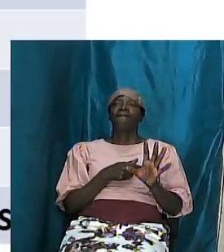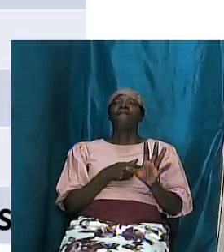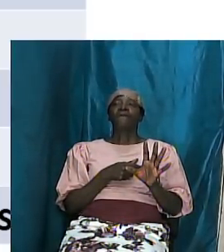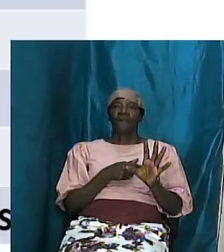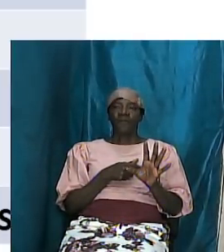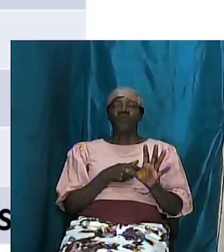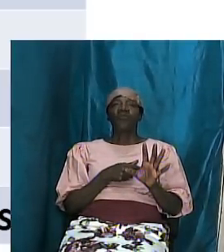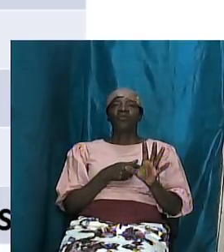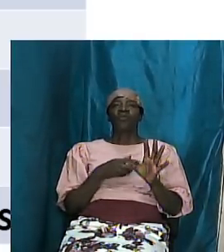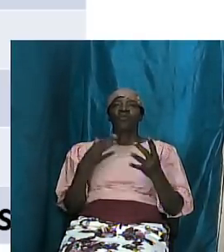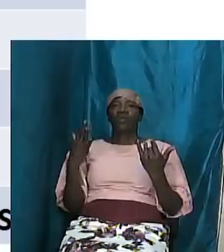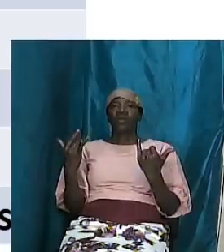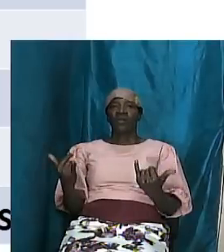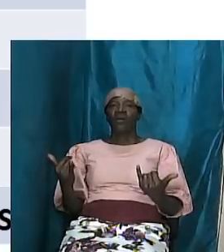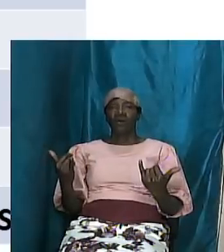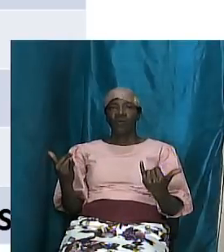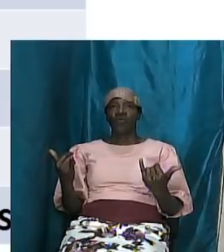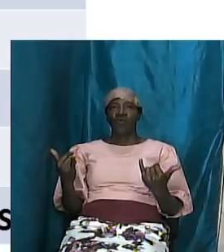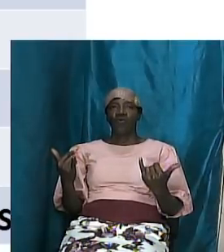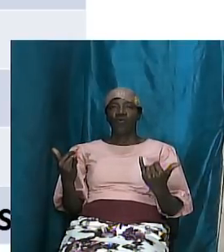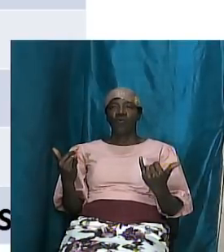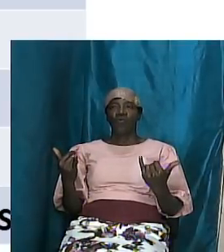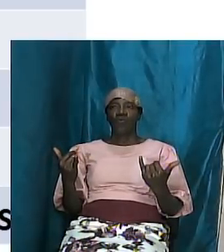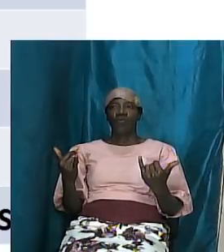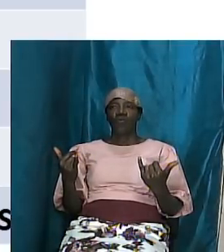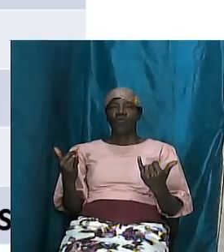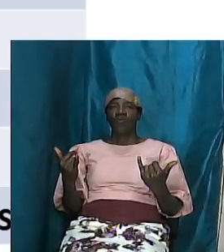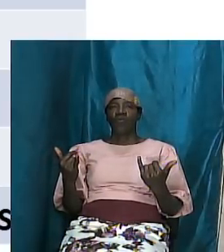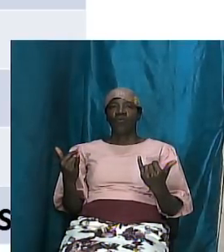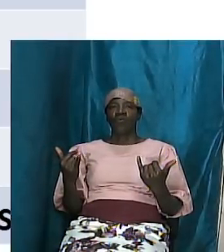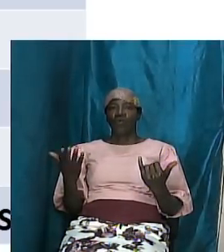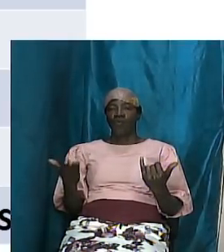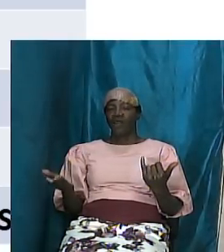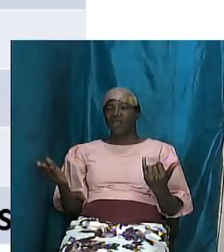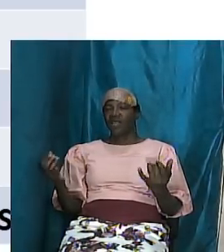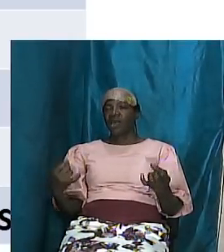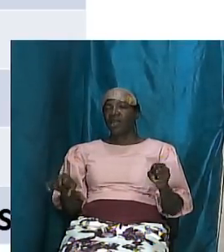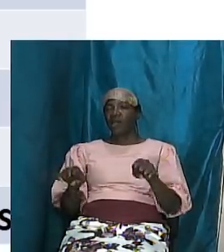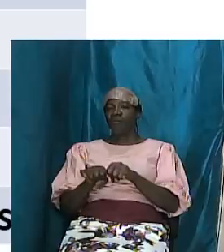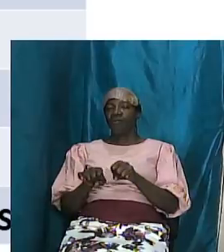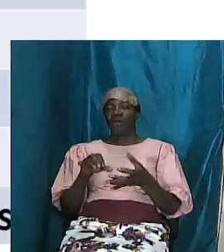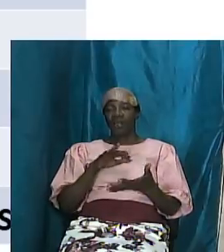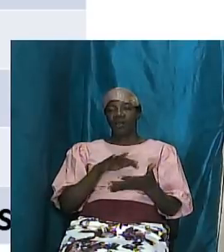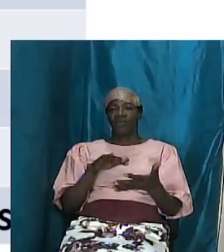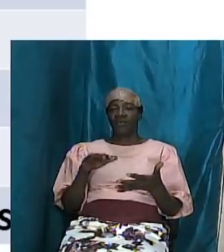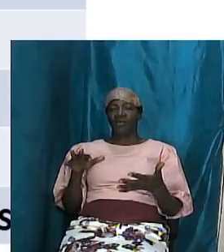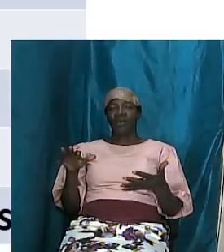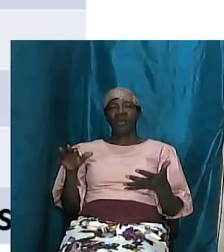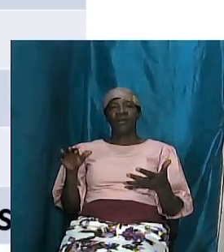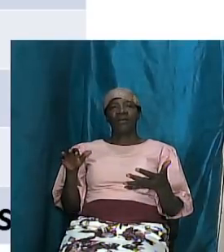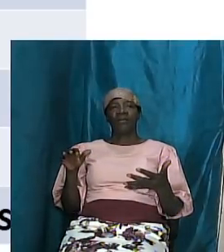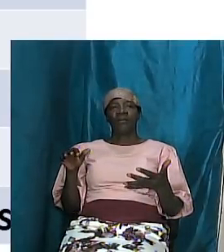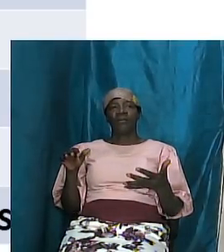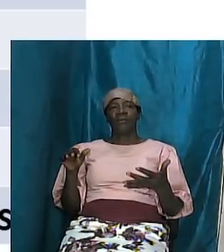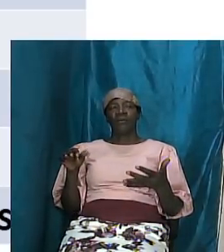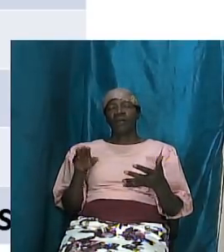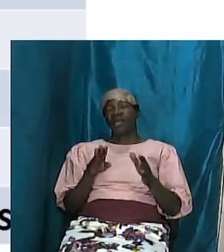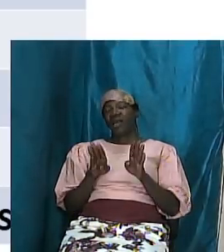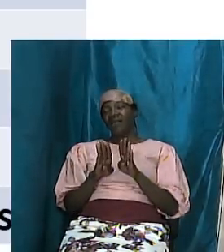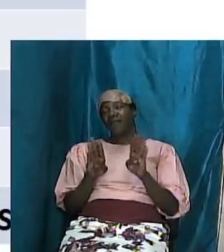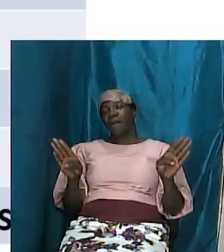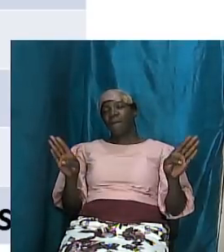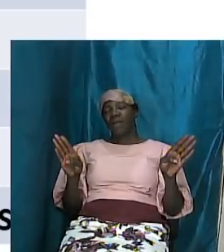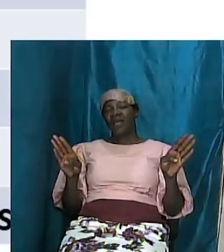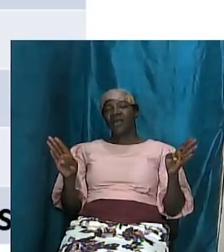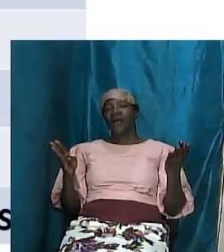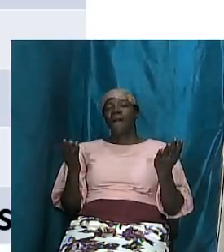know. Now, one of the things that is important in studying any book, especially if it's a big book, if we can find